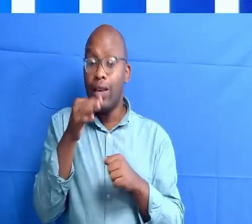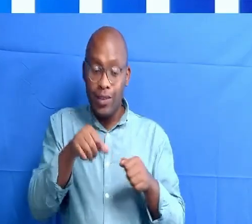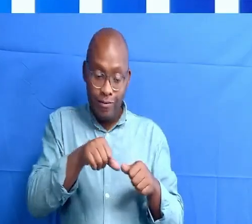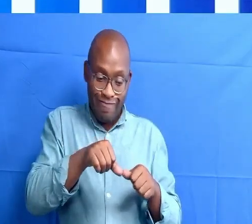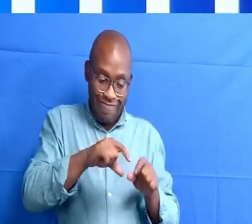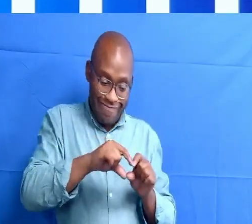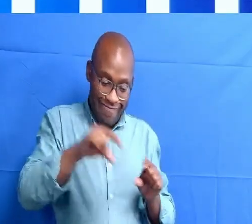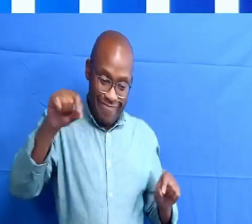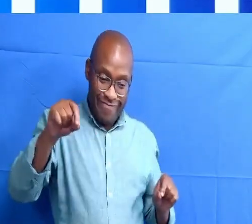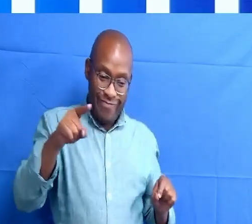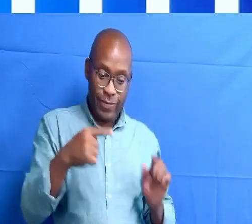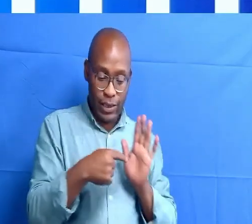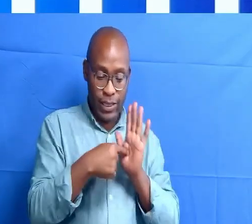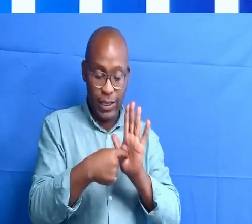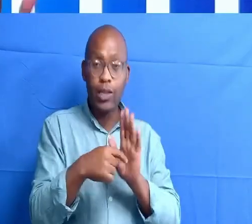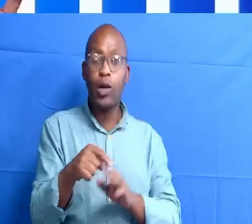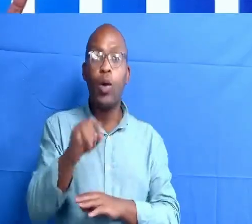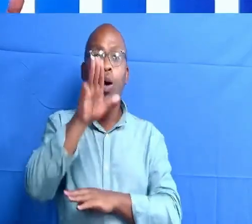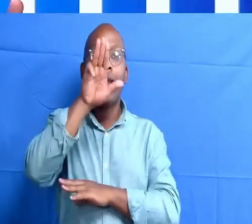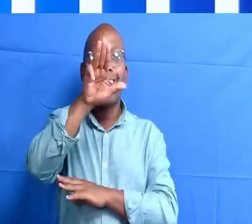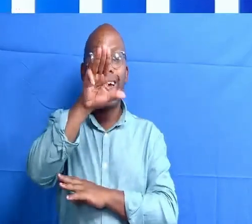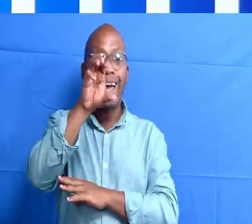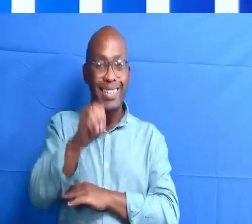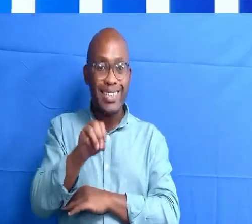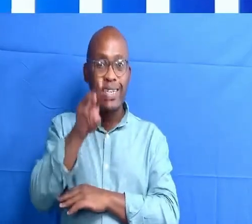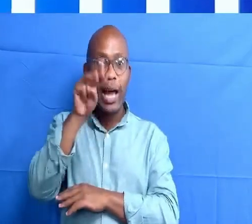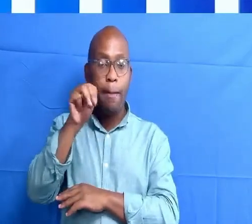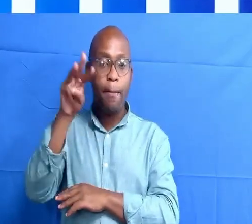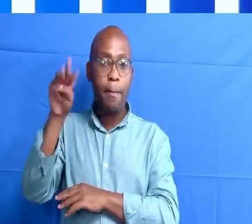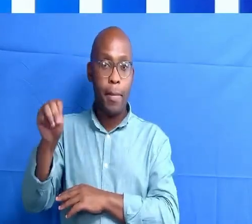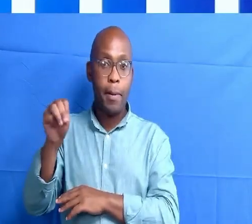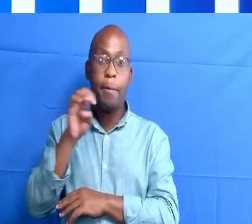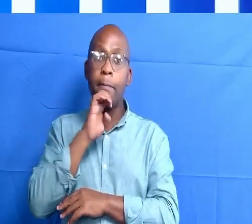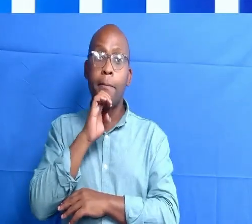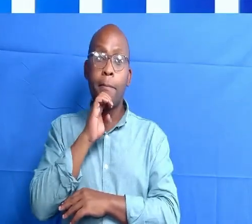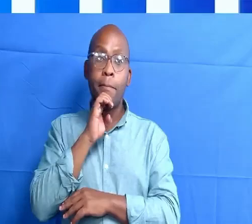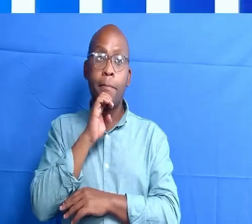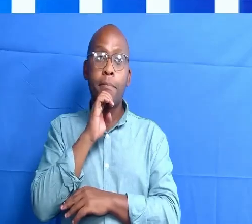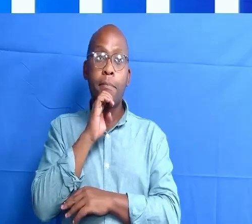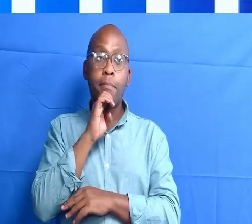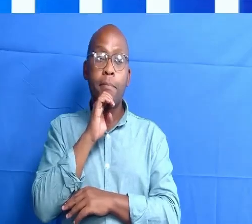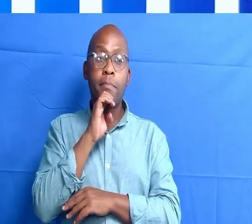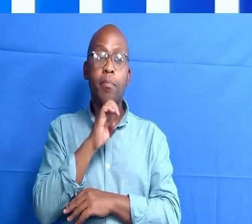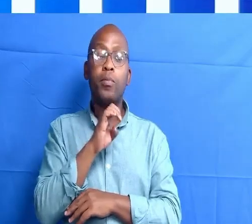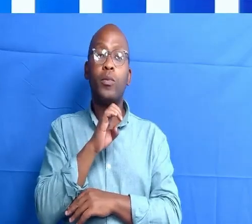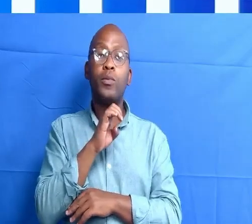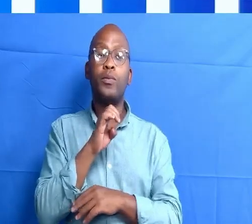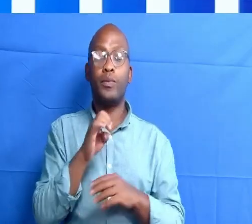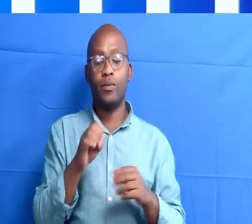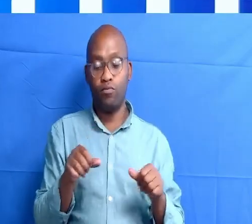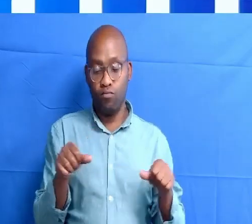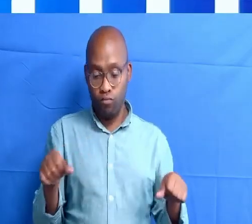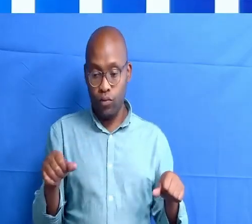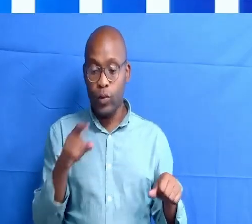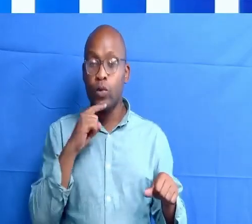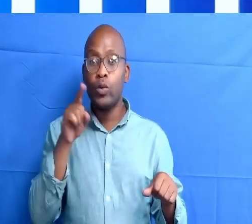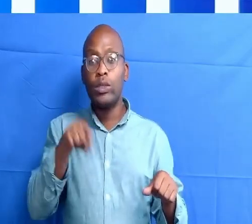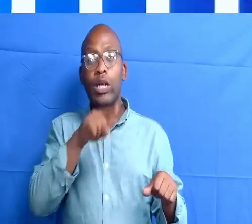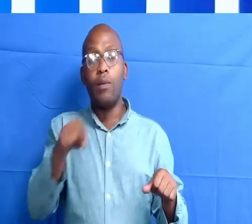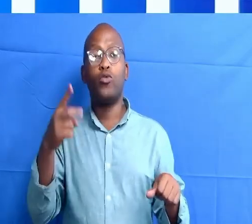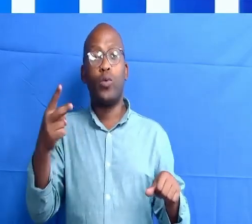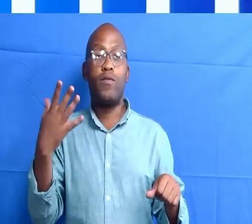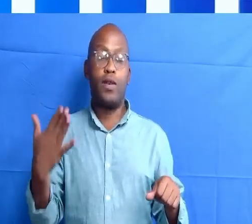2 on 90. If you put on 100, you've got 425. So it means you've got 400. But the other one, which would